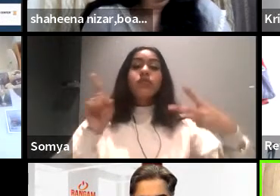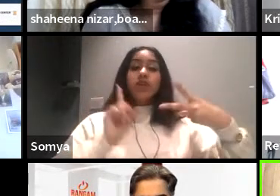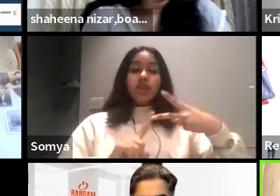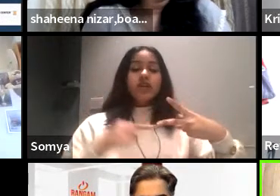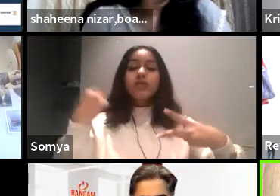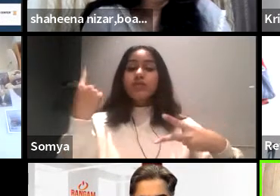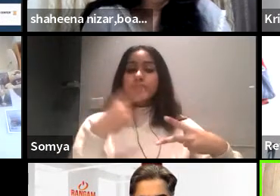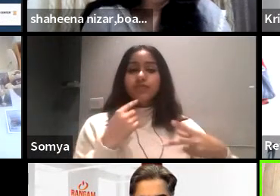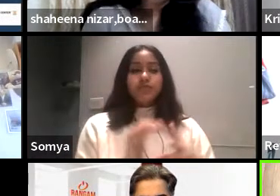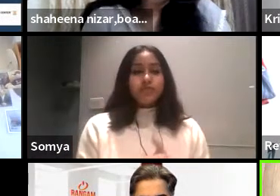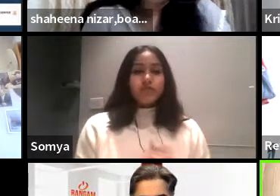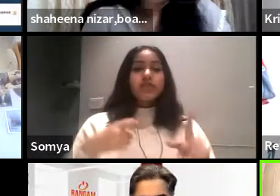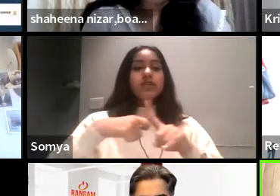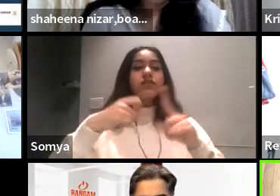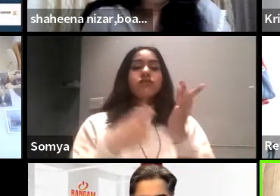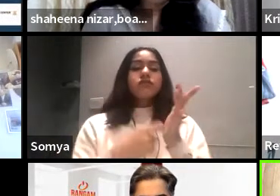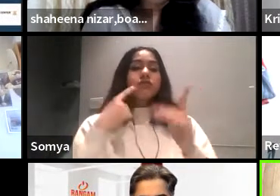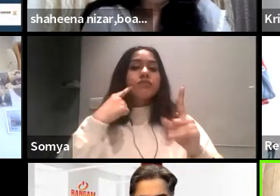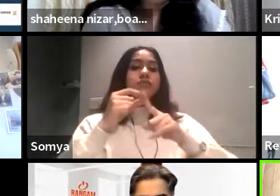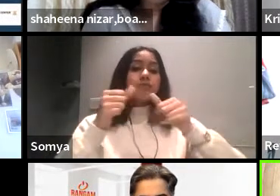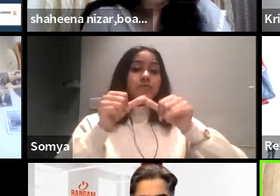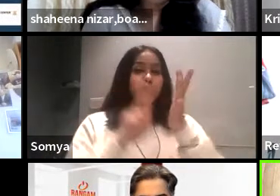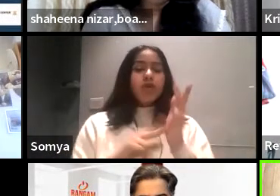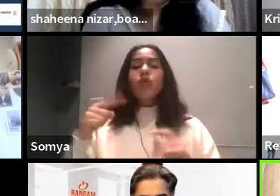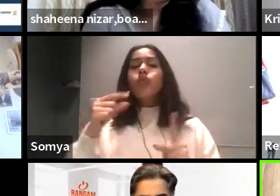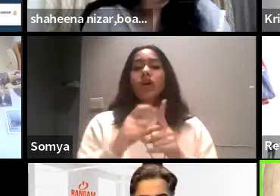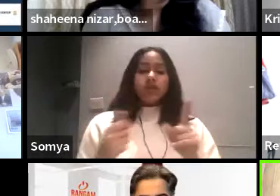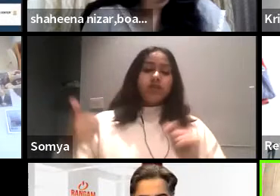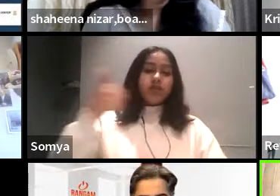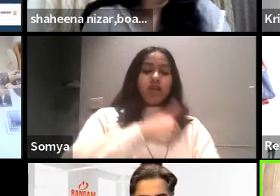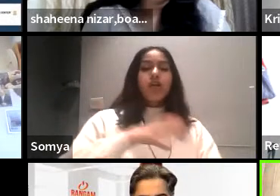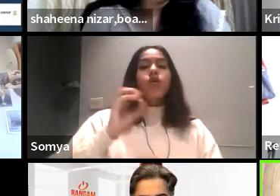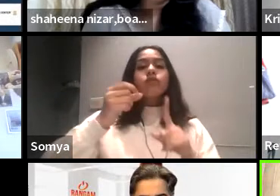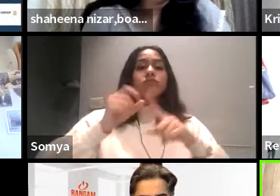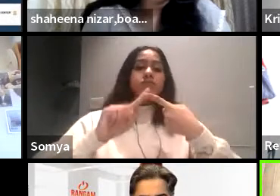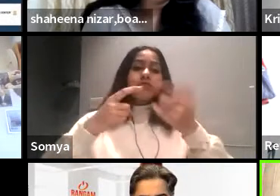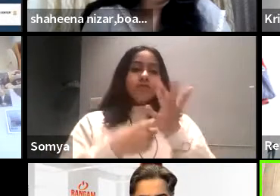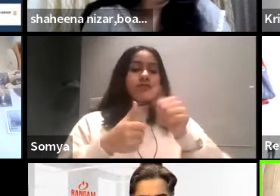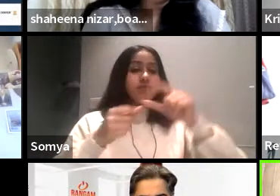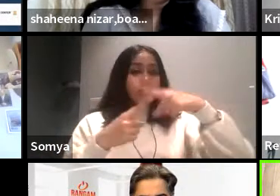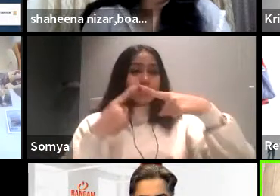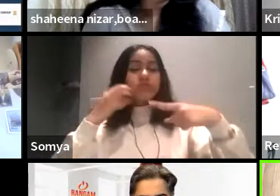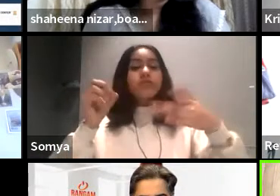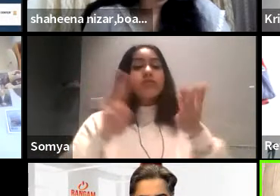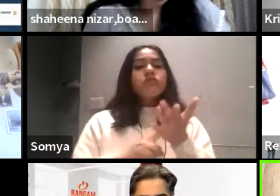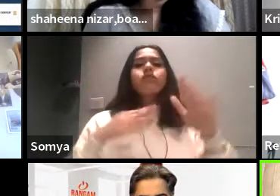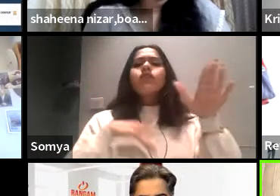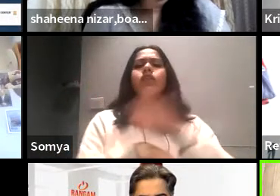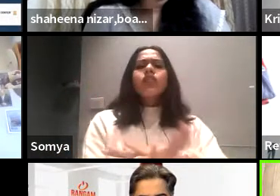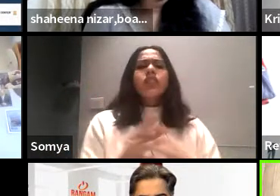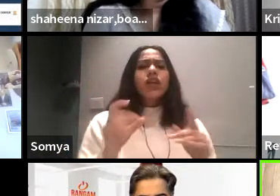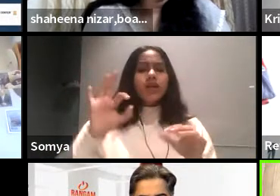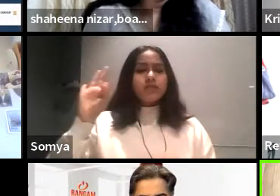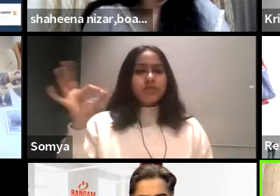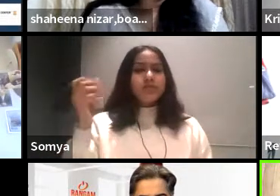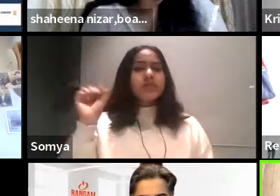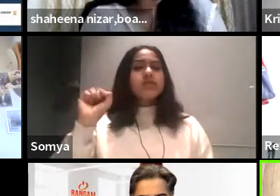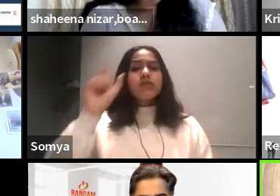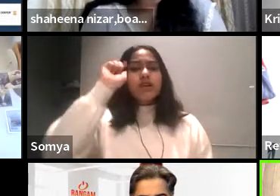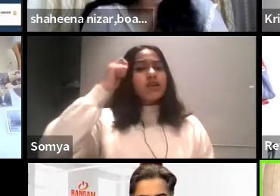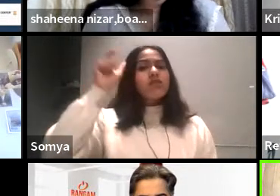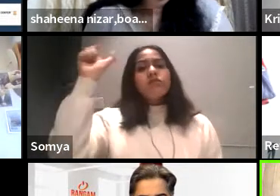panelist is Kripan Drona, the Director of Operations for British Polio Fellowship. Kripan joined the